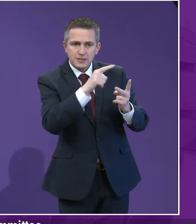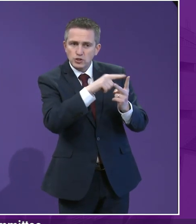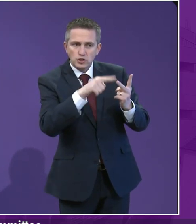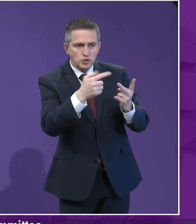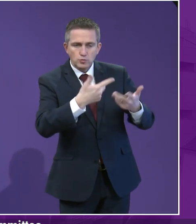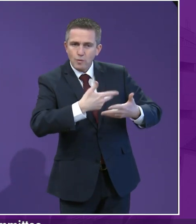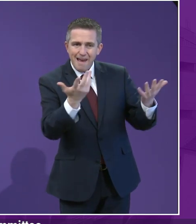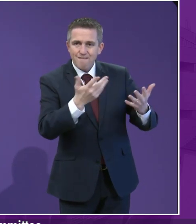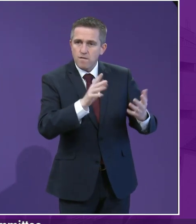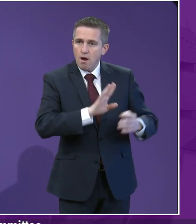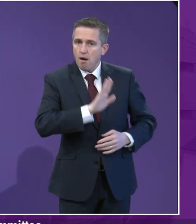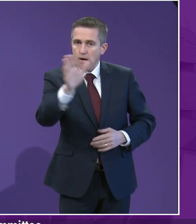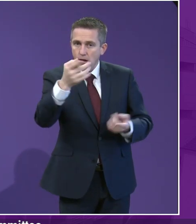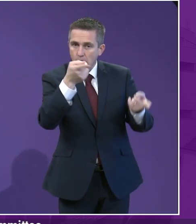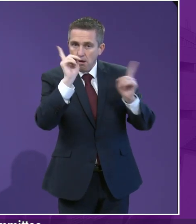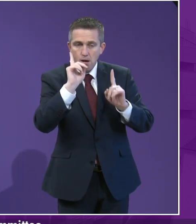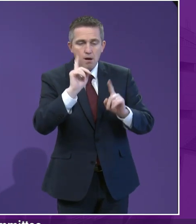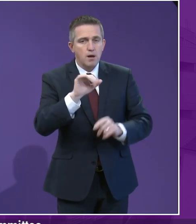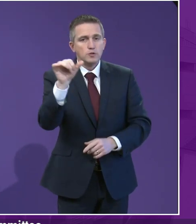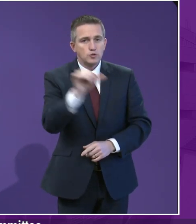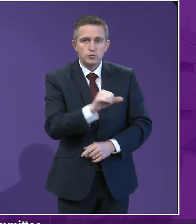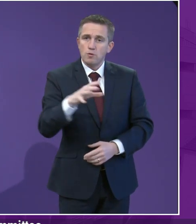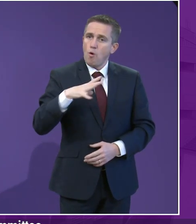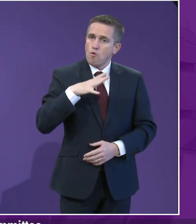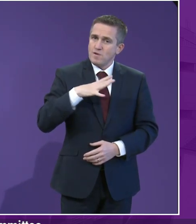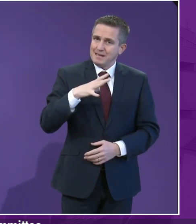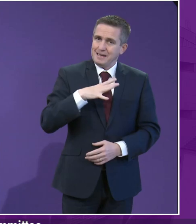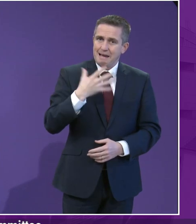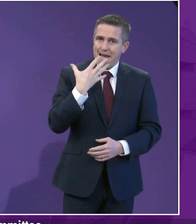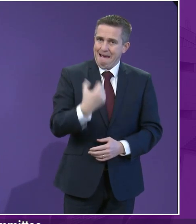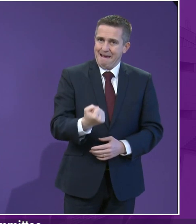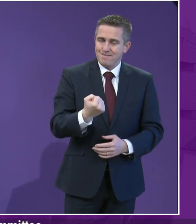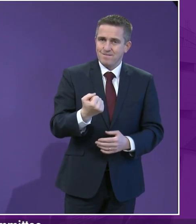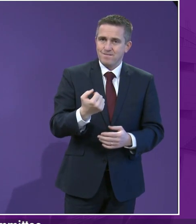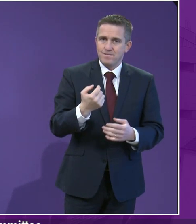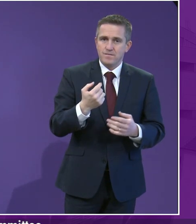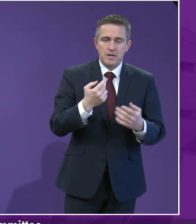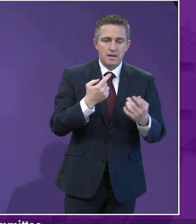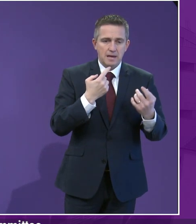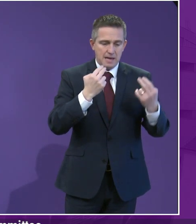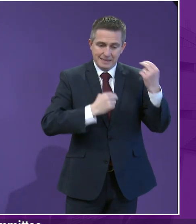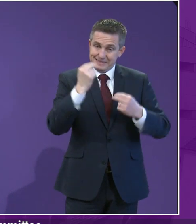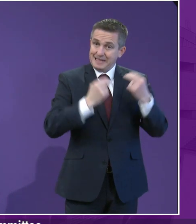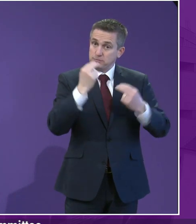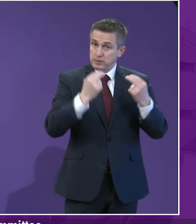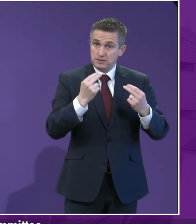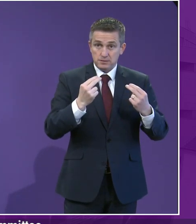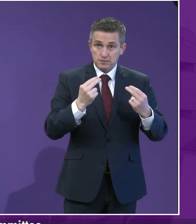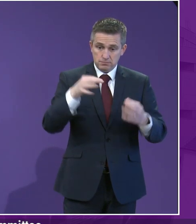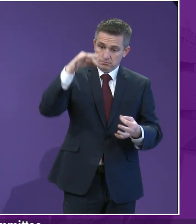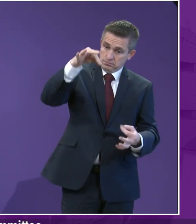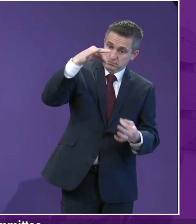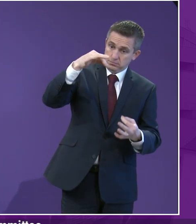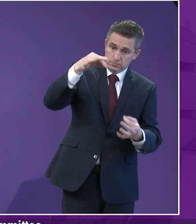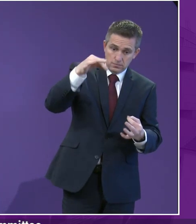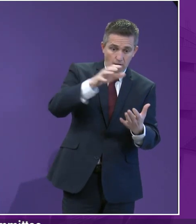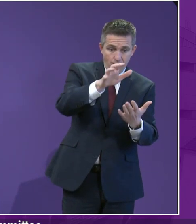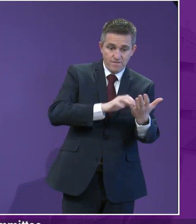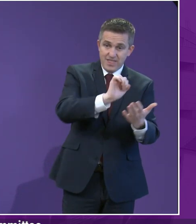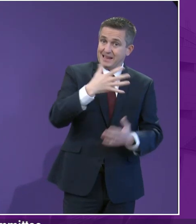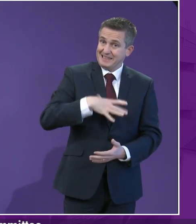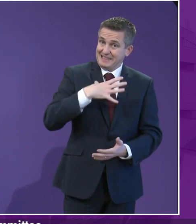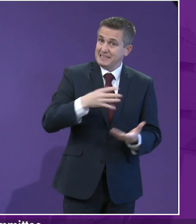And I just wondered what changes you would like to see to that. Just was nodding away. Yeah. I